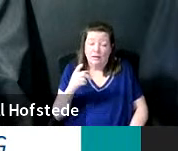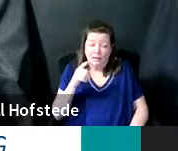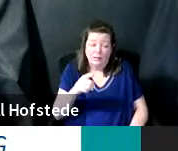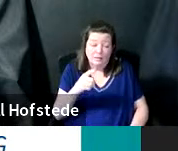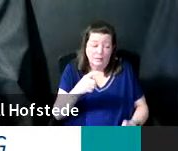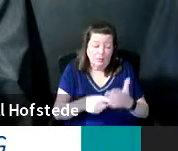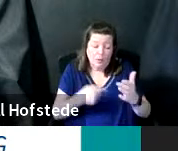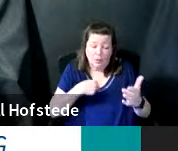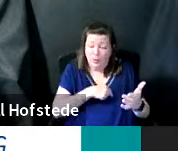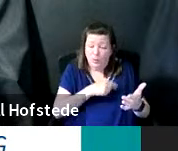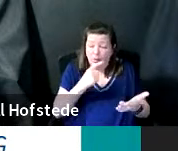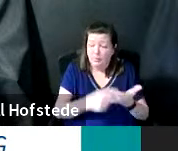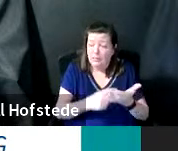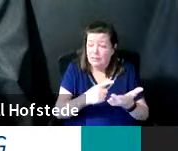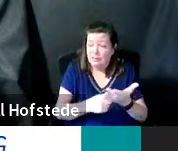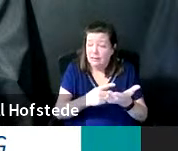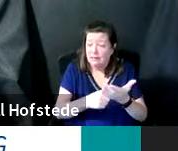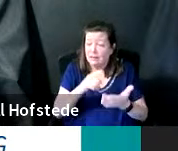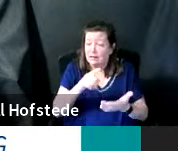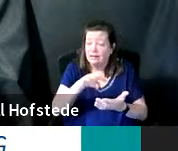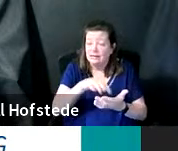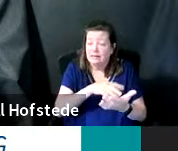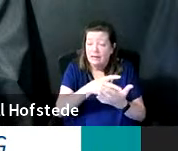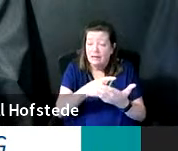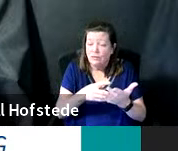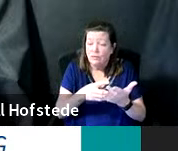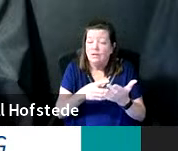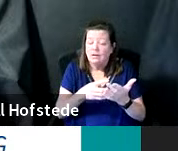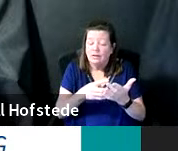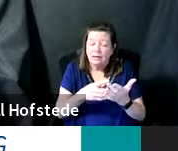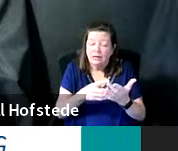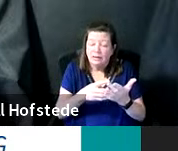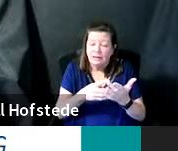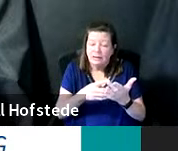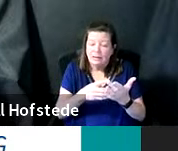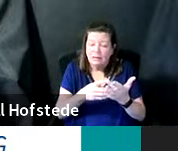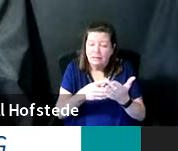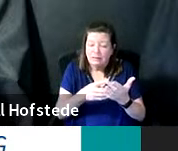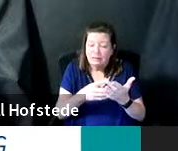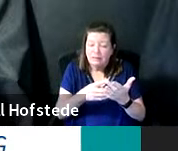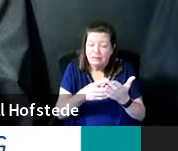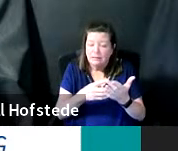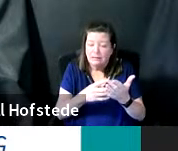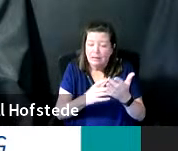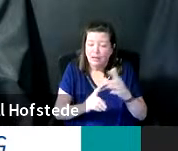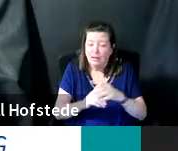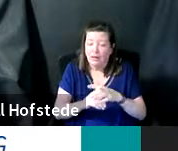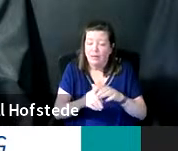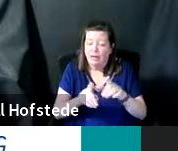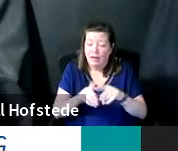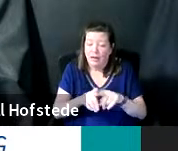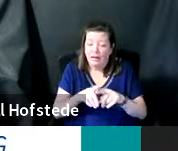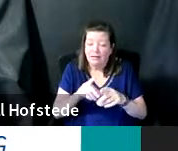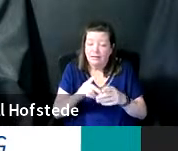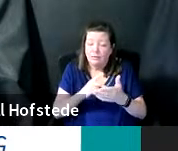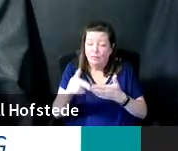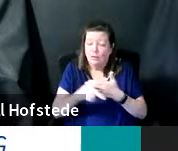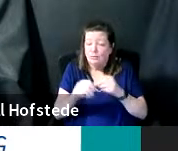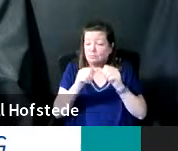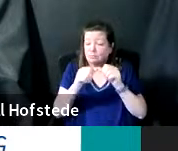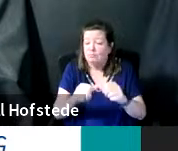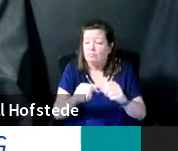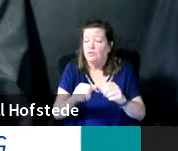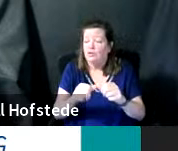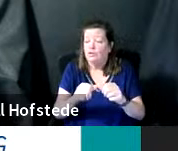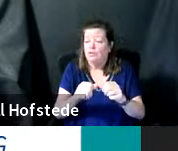course, this schedule is emerging as the program continues to advance. Again, today